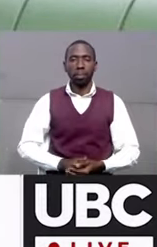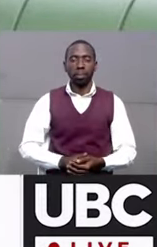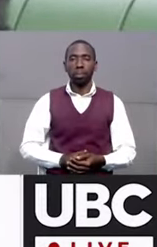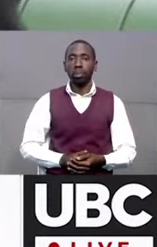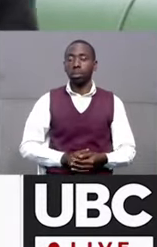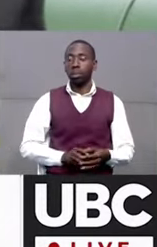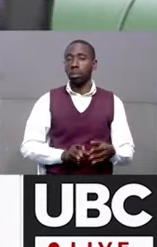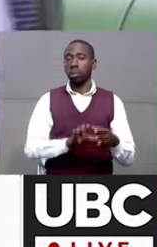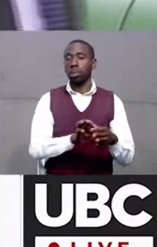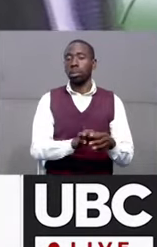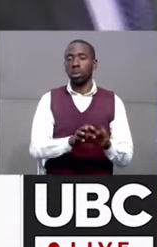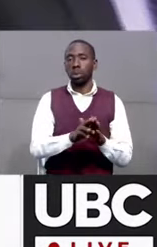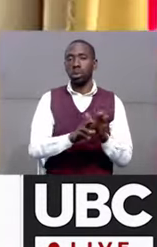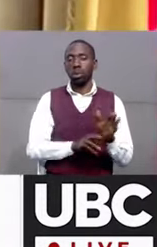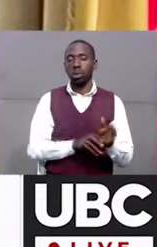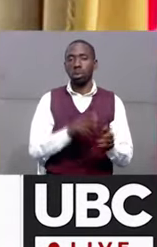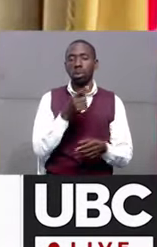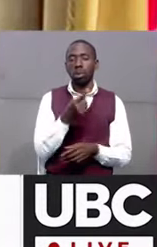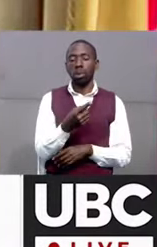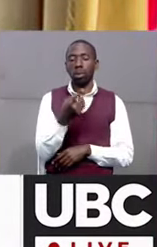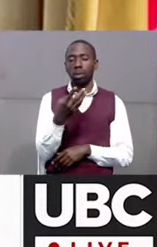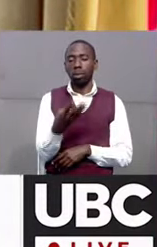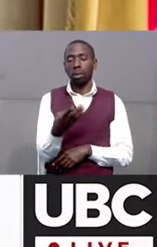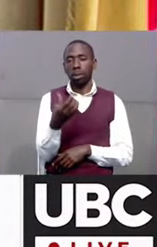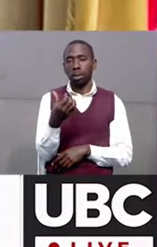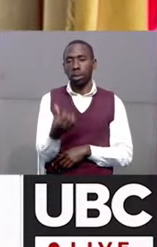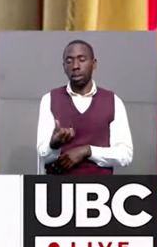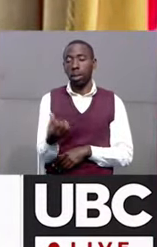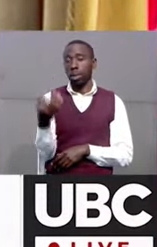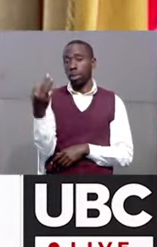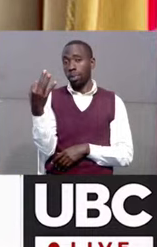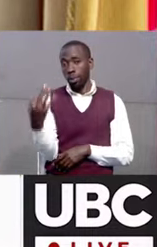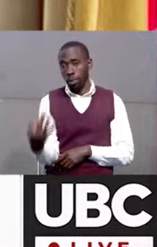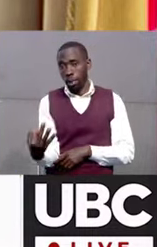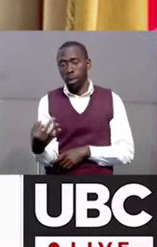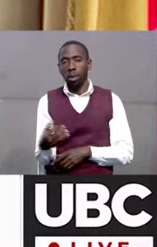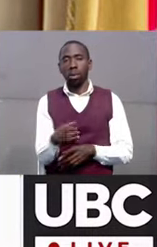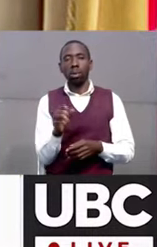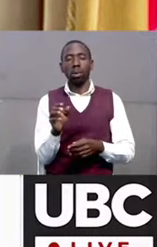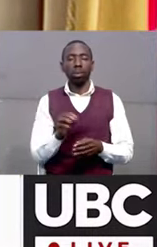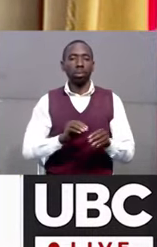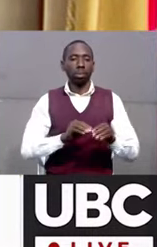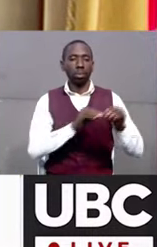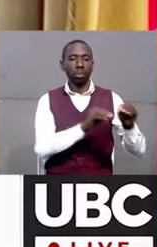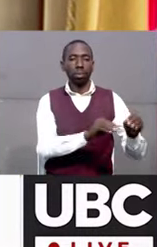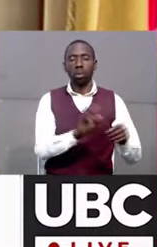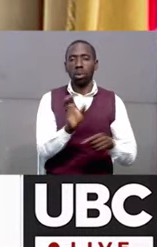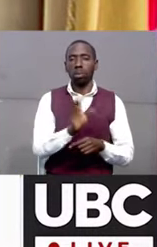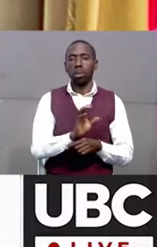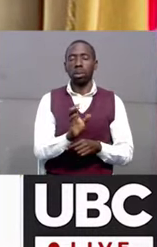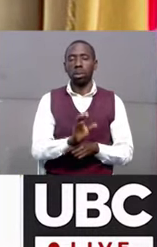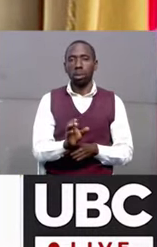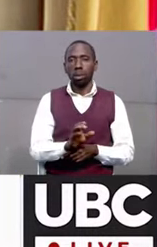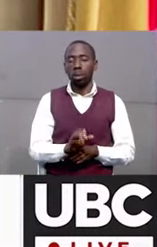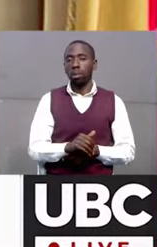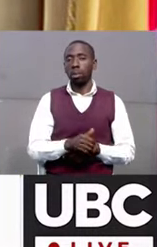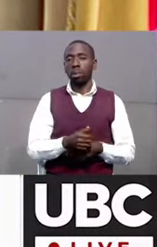Pursuant to Rule 146(3), referred to the Committee of Legal and Parliamentary Affairs.